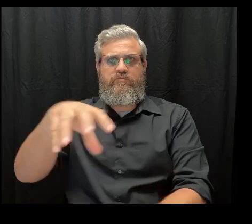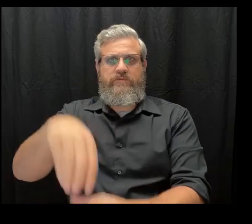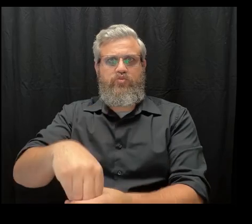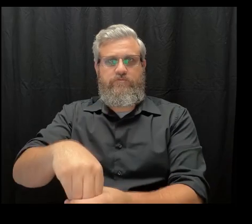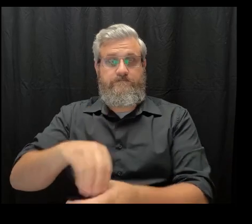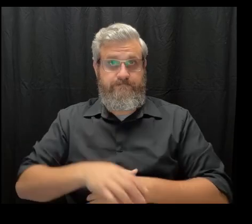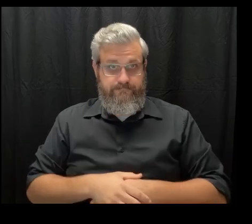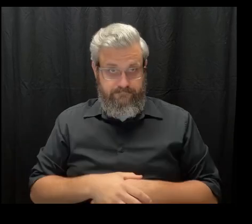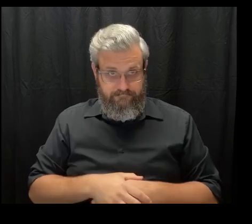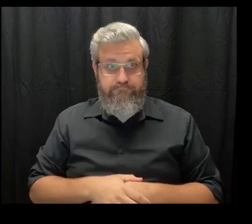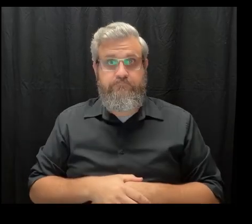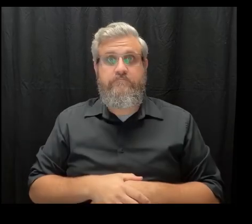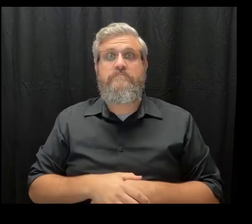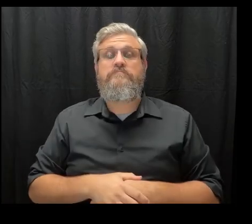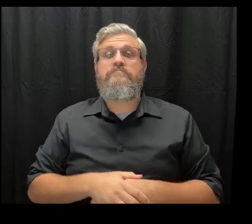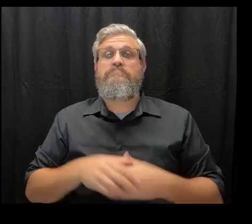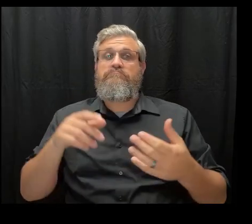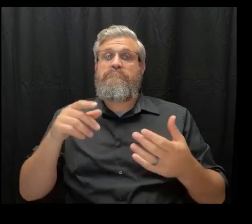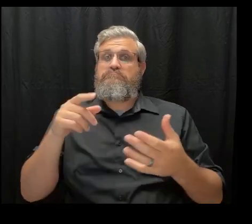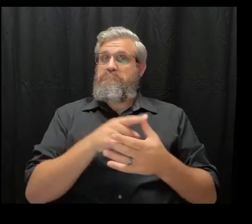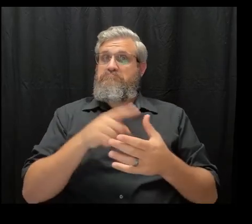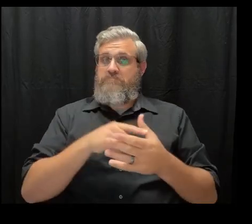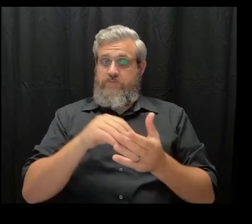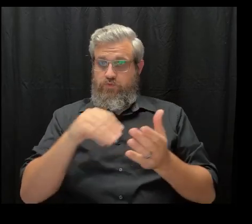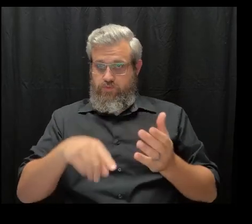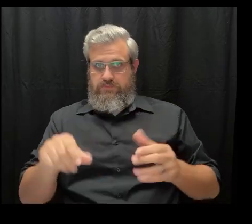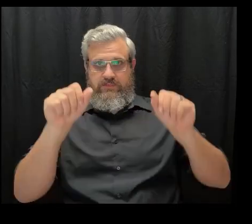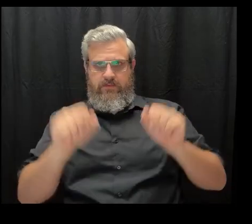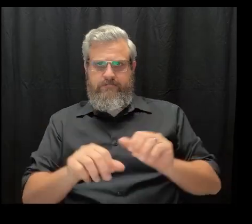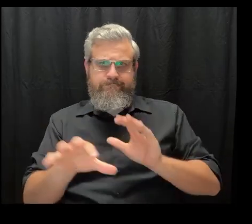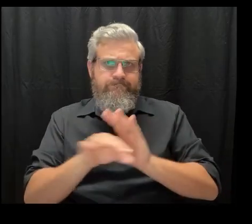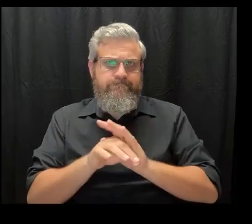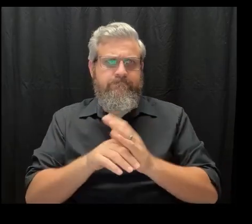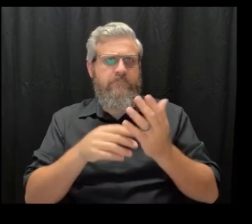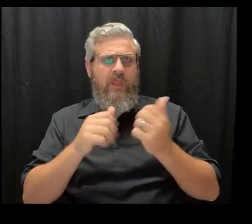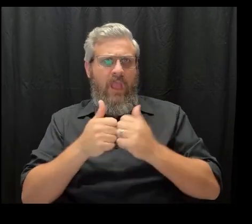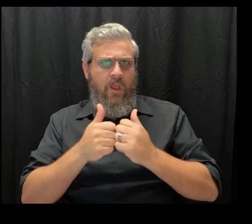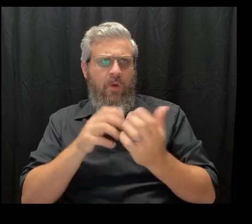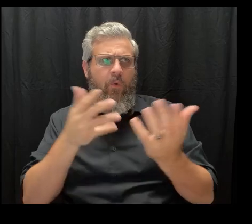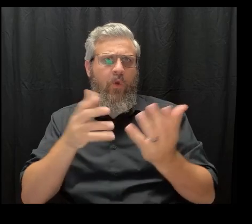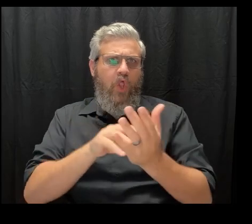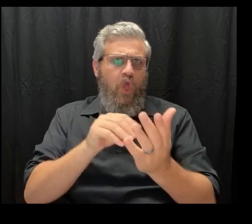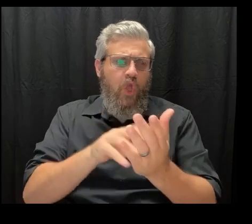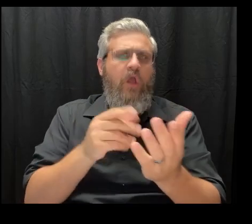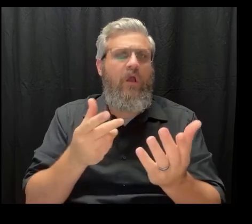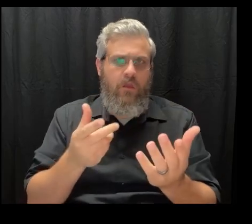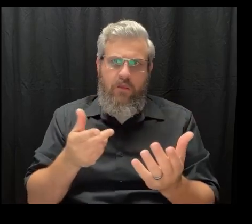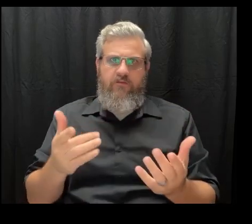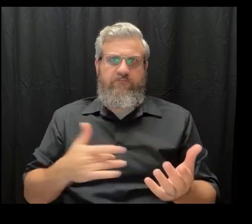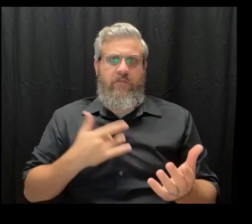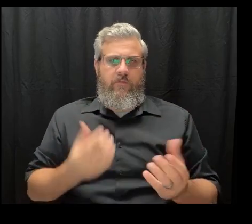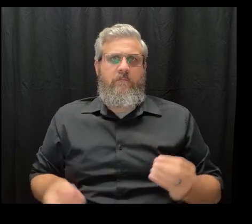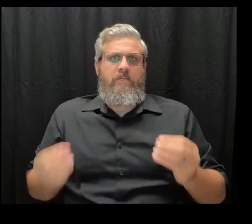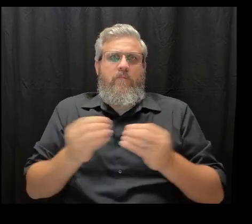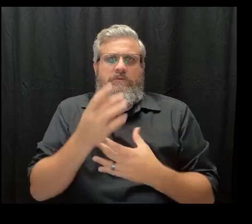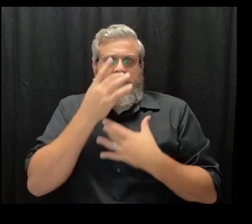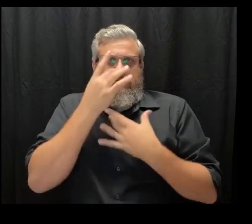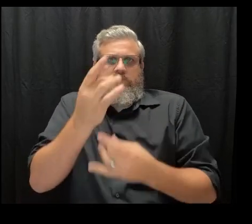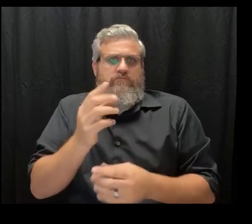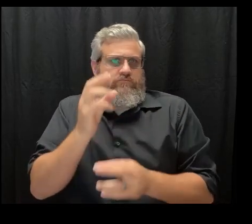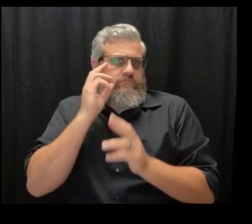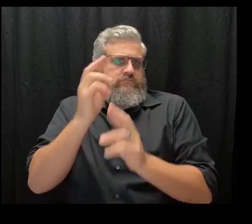When students have a say in their learning, they feel more invested and less resistant. Student choice gives them a sense of control, which